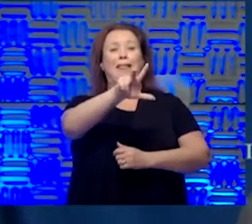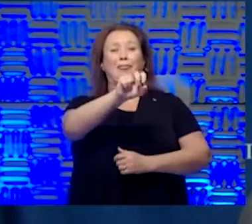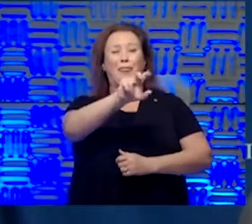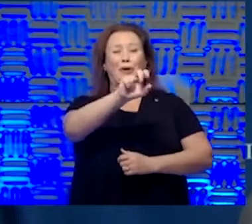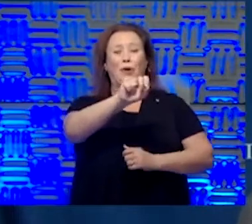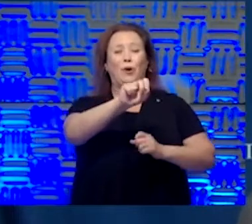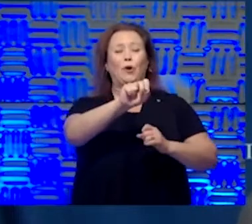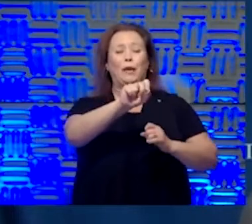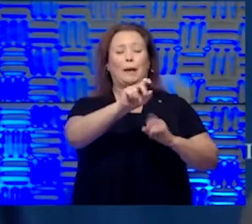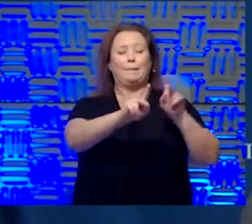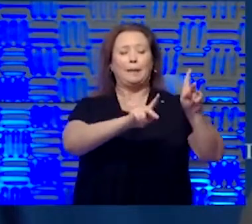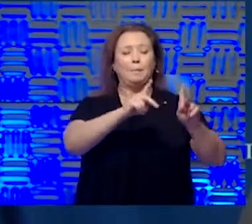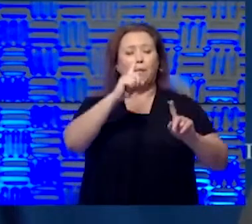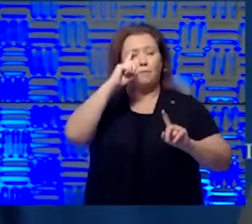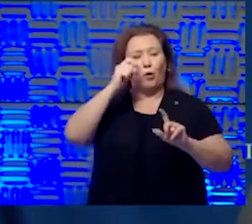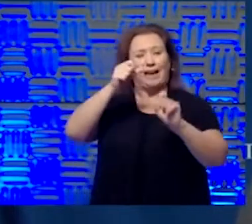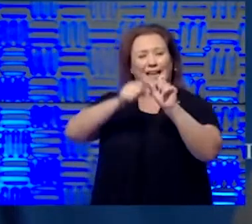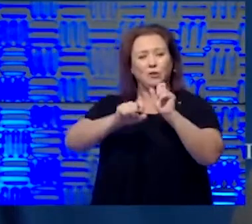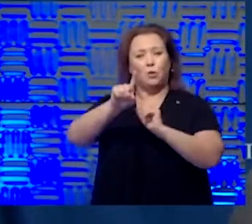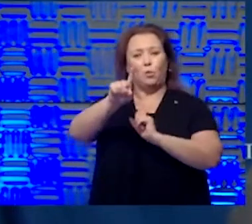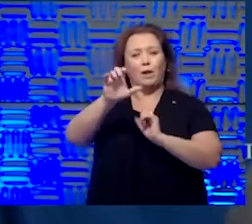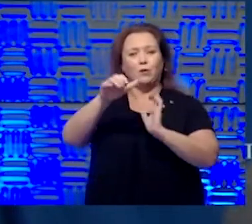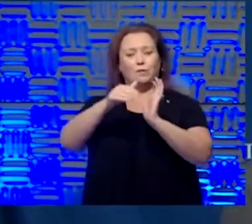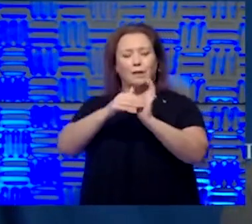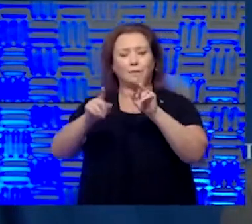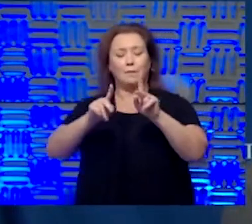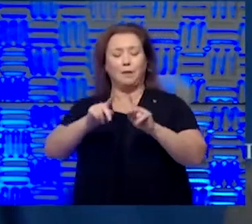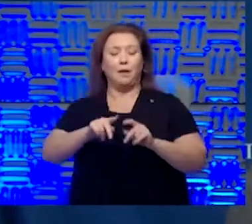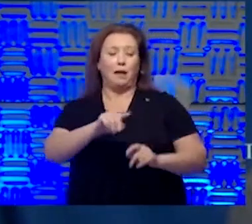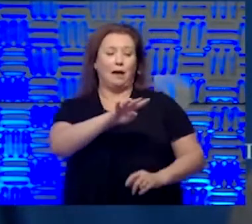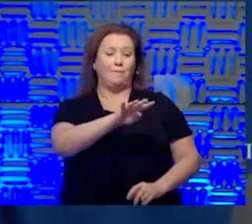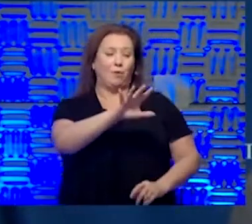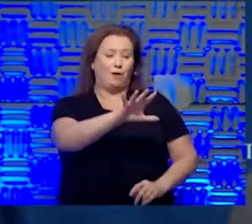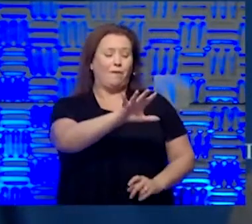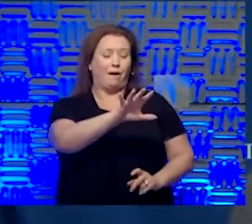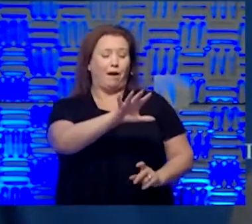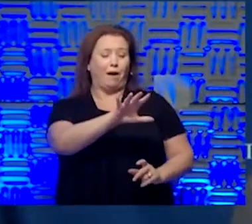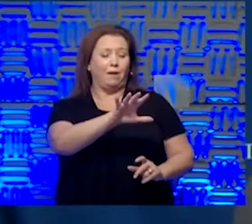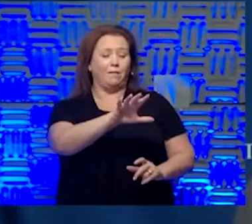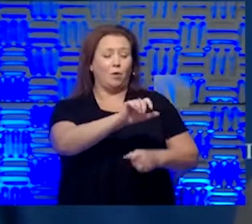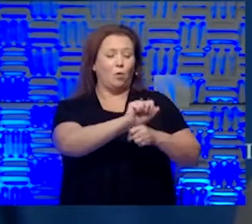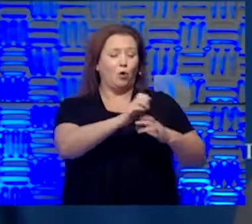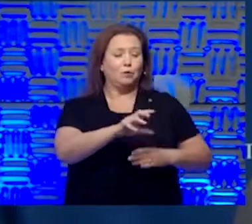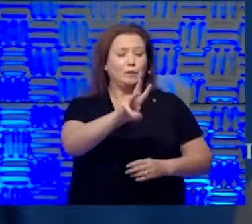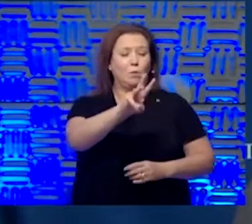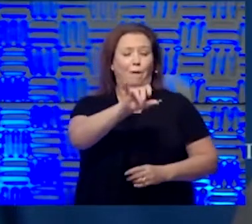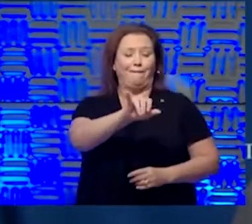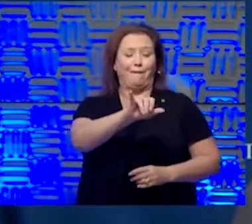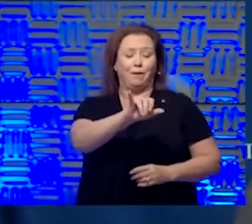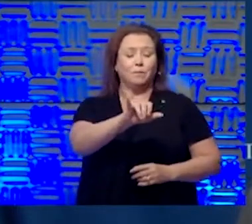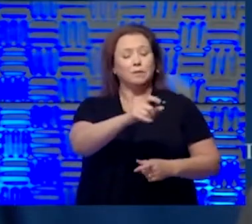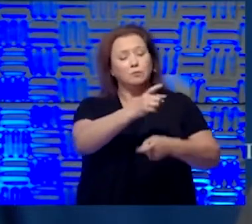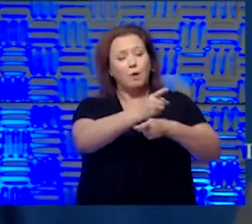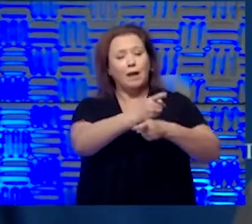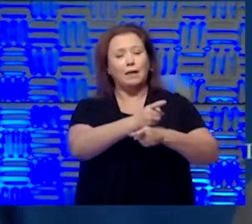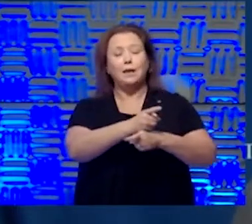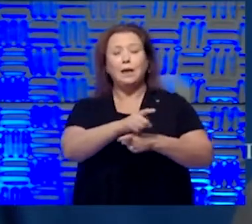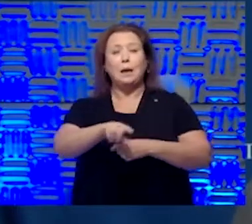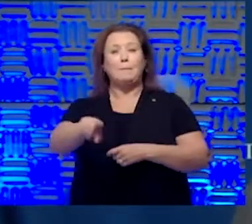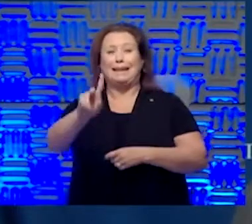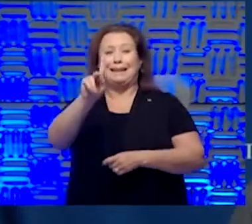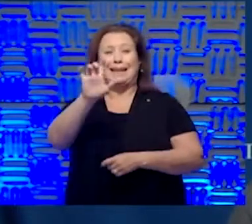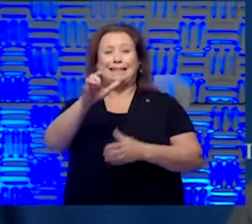100,000 population. So at 45 in Wyandotte, we're about right. But across the metro, we're going to need hundreds of these